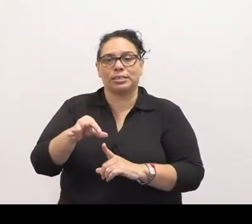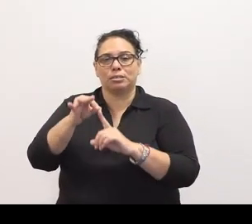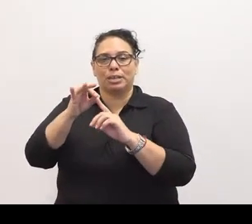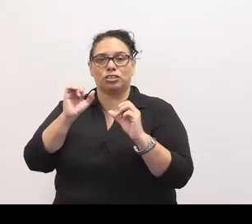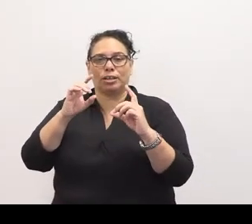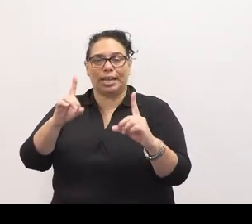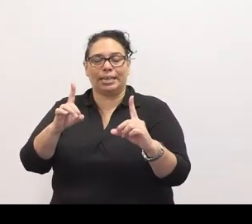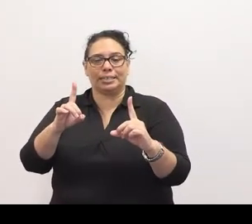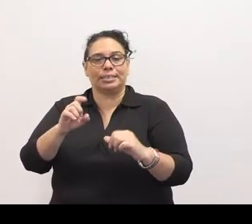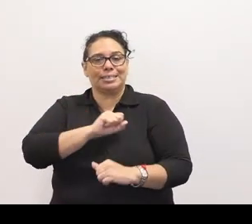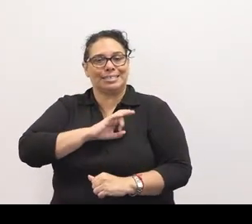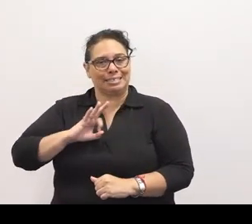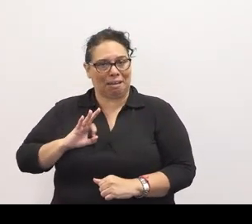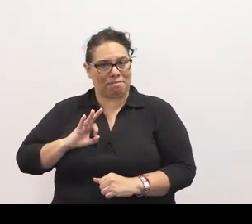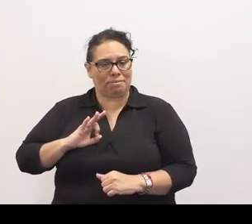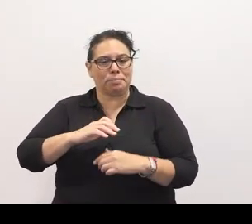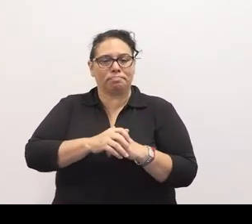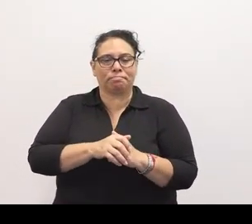is Jacinda Pitch.